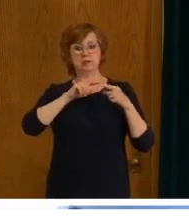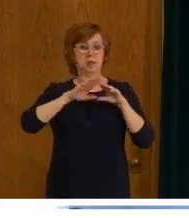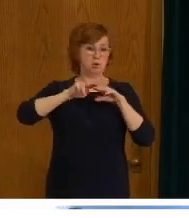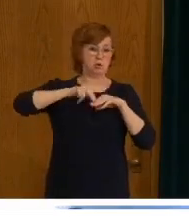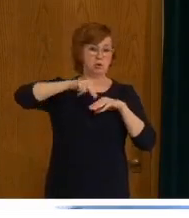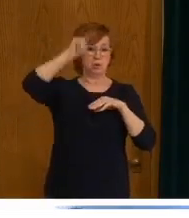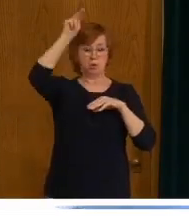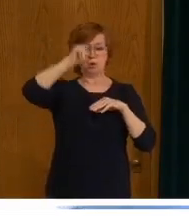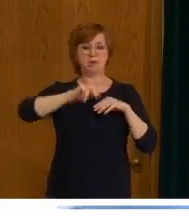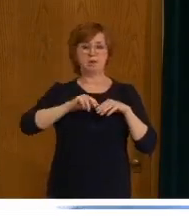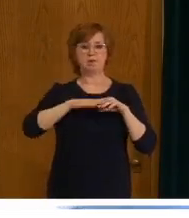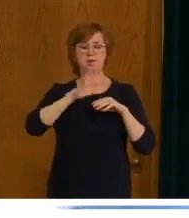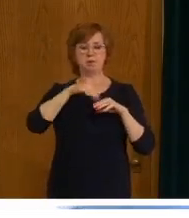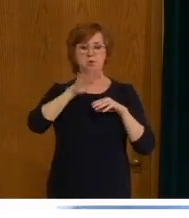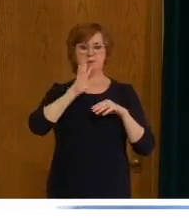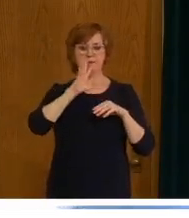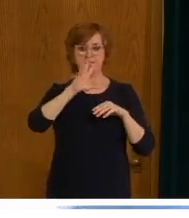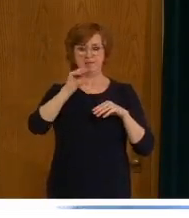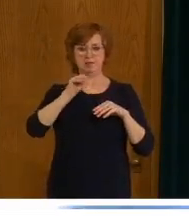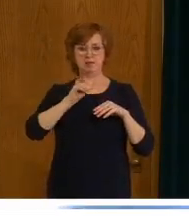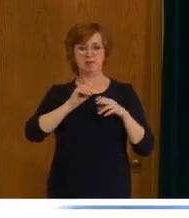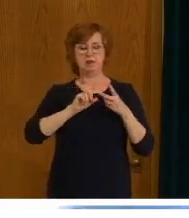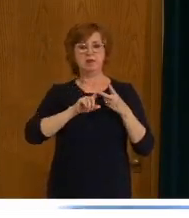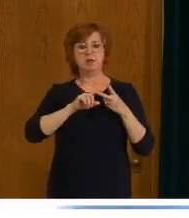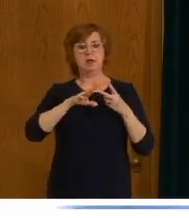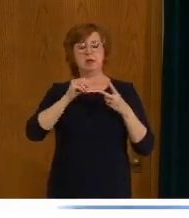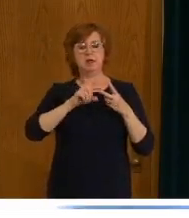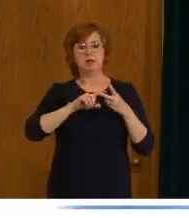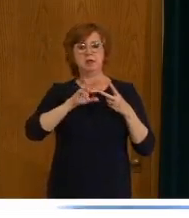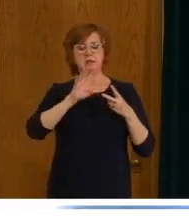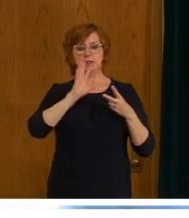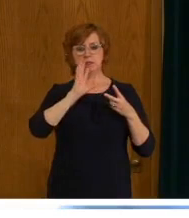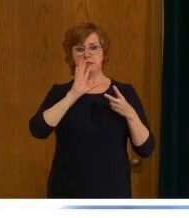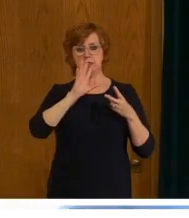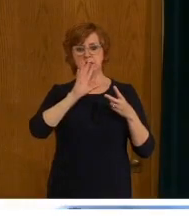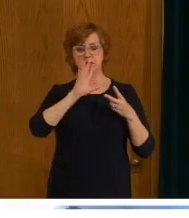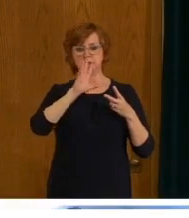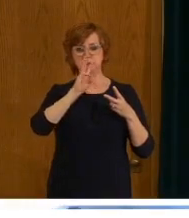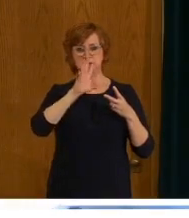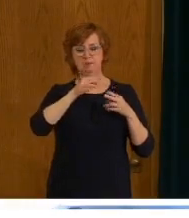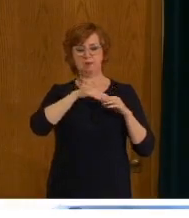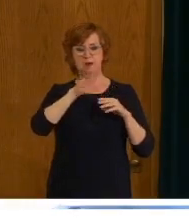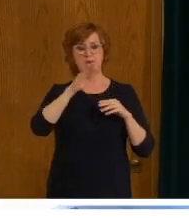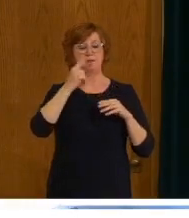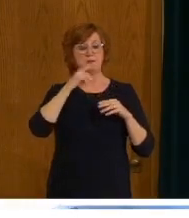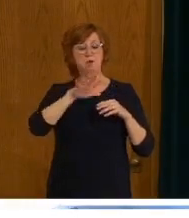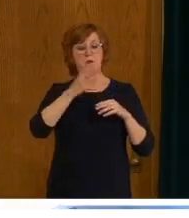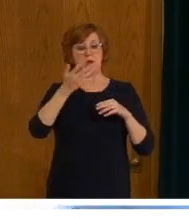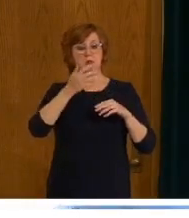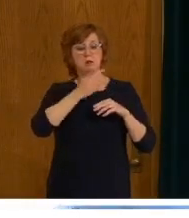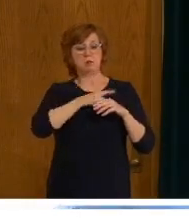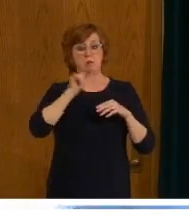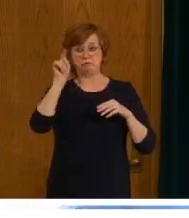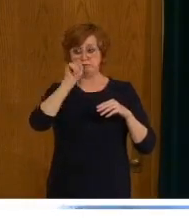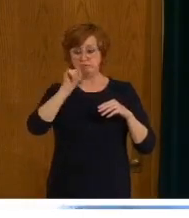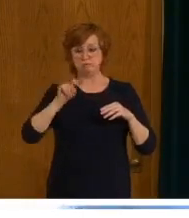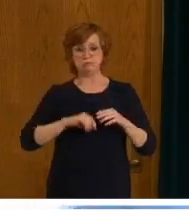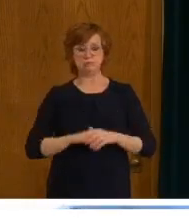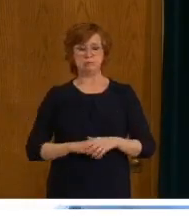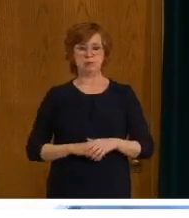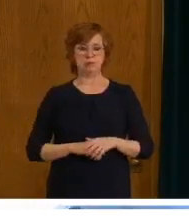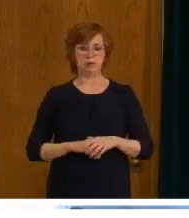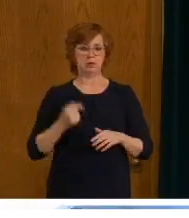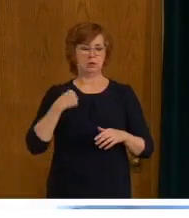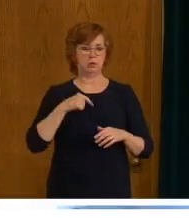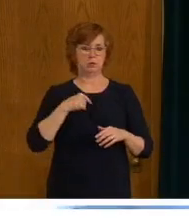north, and then 65 and older for the rest of the province, but moving very quickly. But we need to make sure that we are not